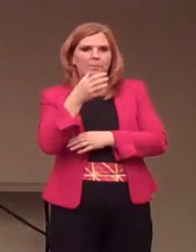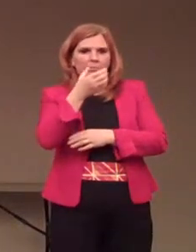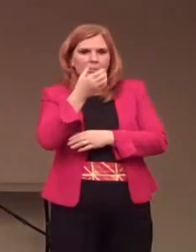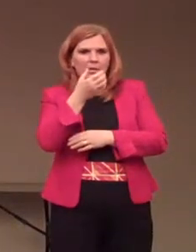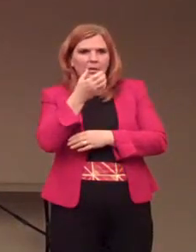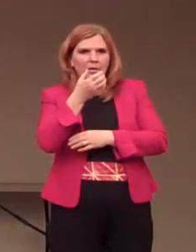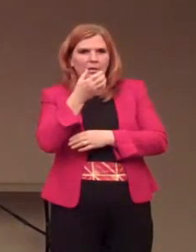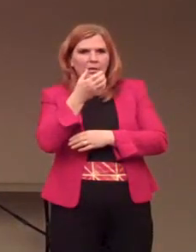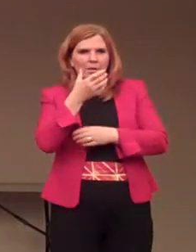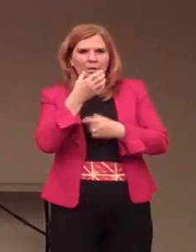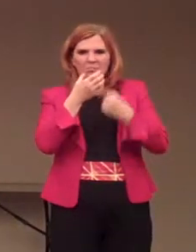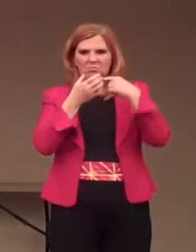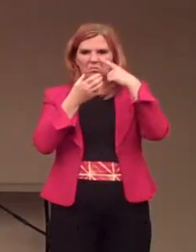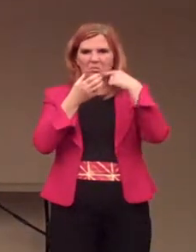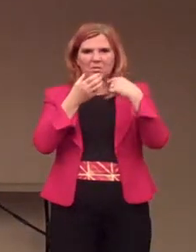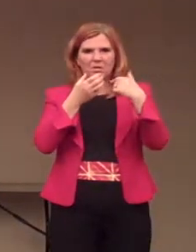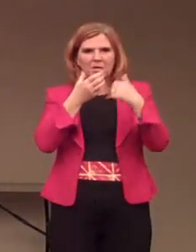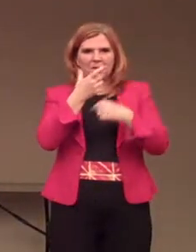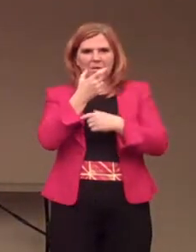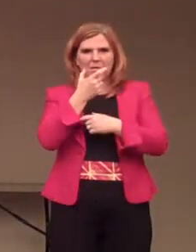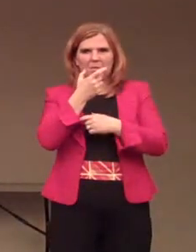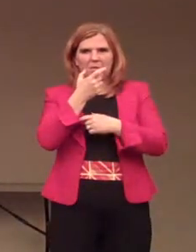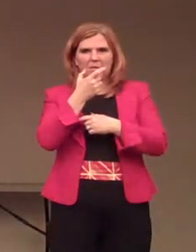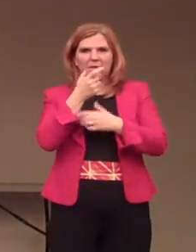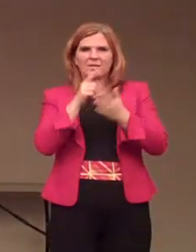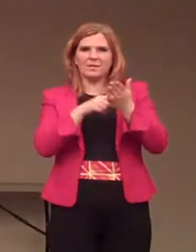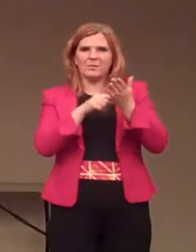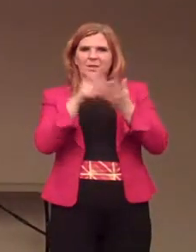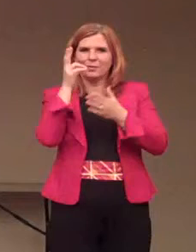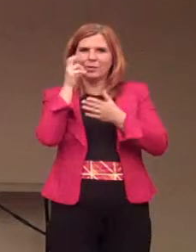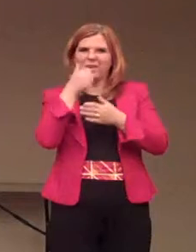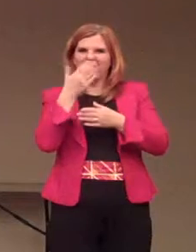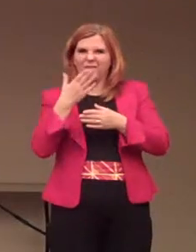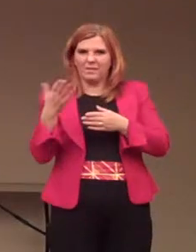Now, I don't know if you ever noticed walkie-talkies, sometimes you can pick up some weird stuff.